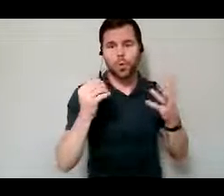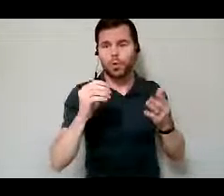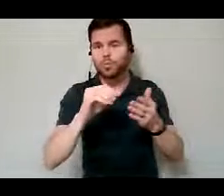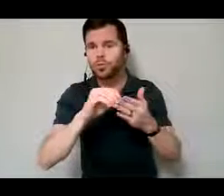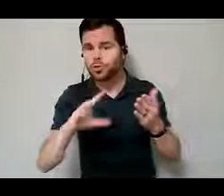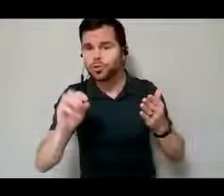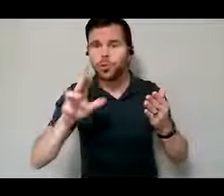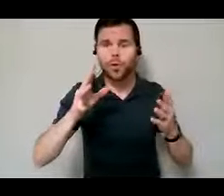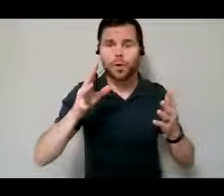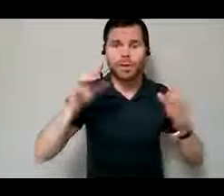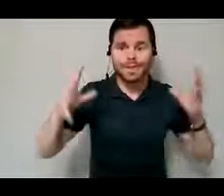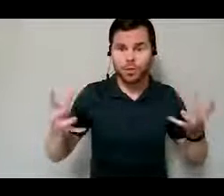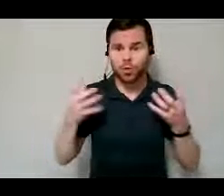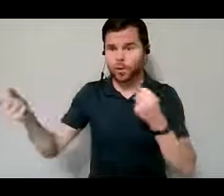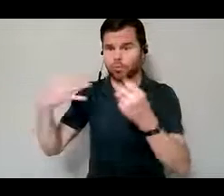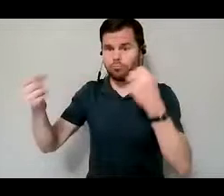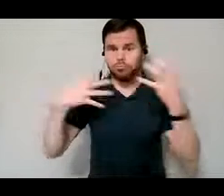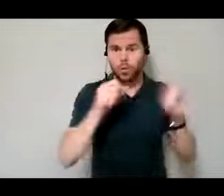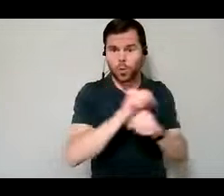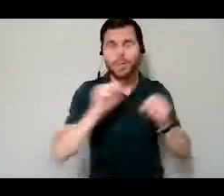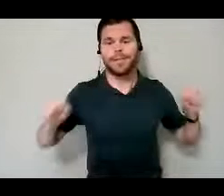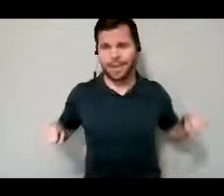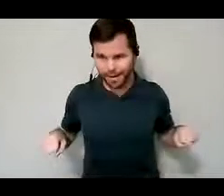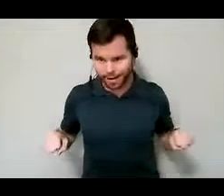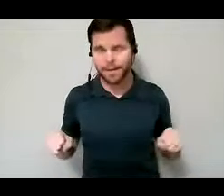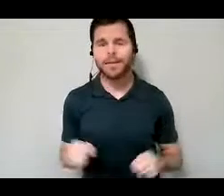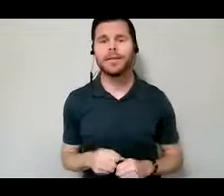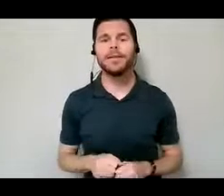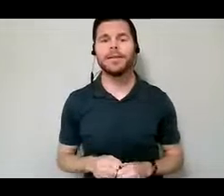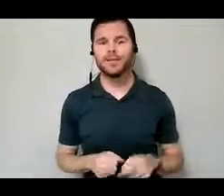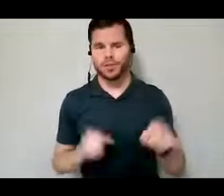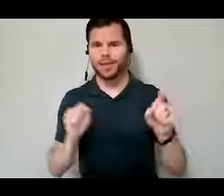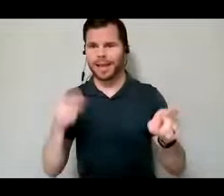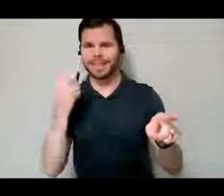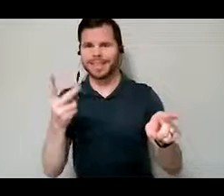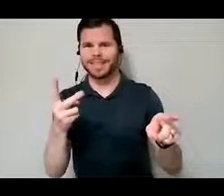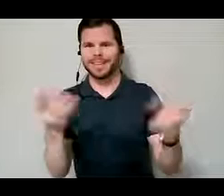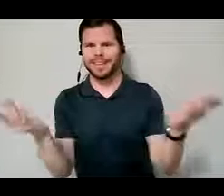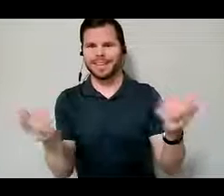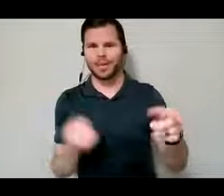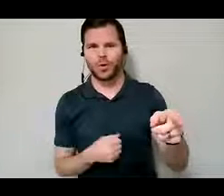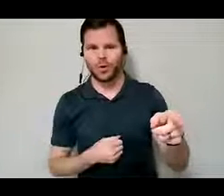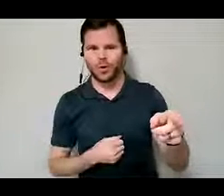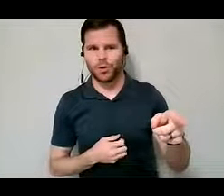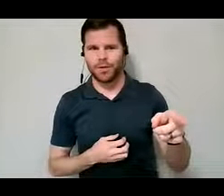submit their work, they can do that. And that is down below, down here.